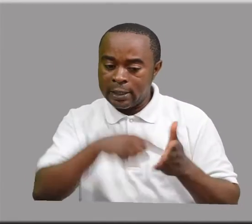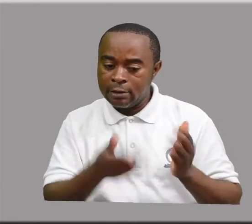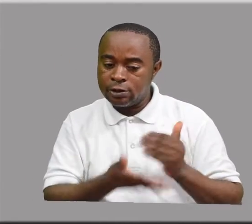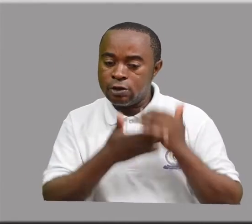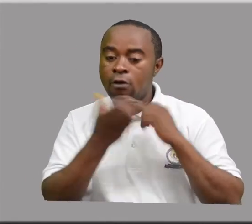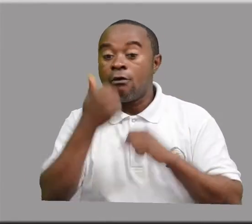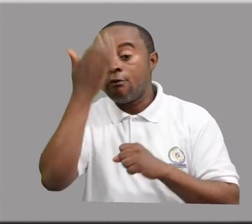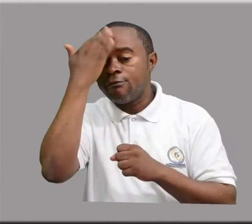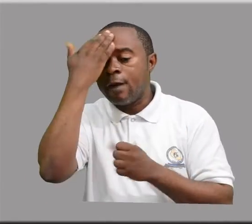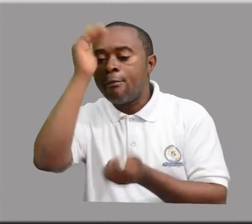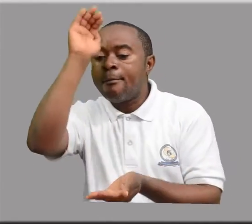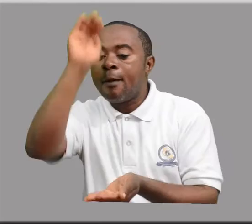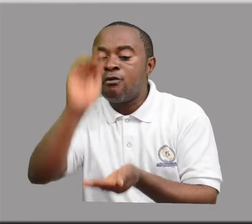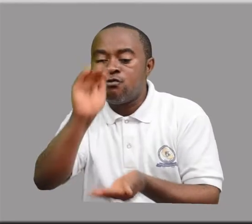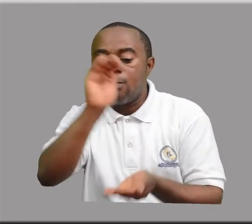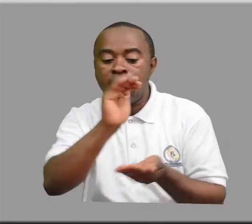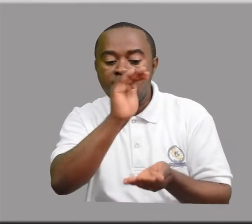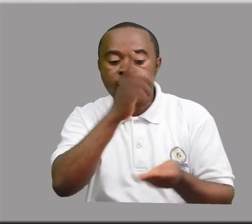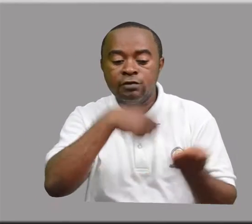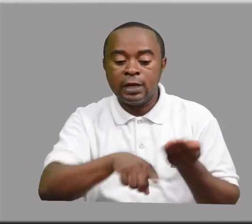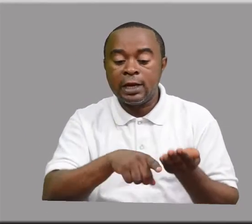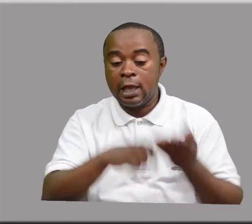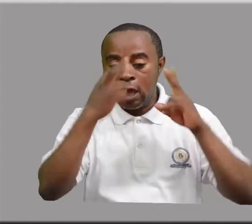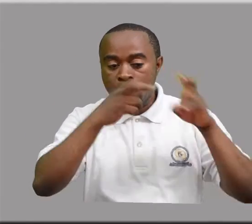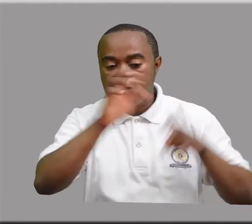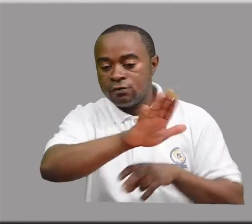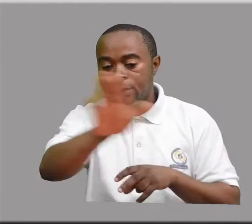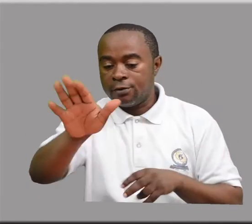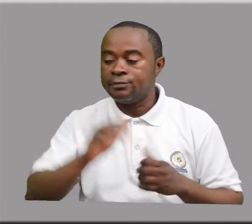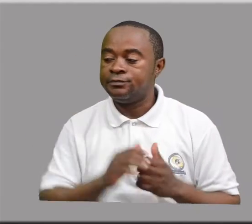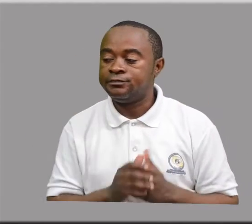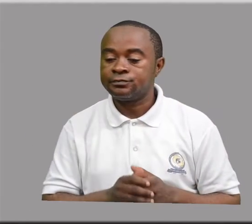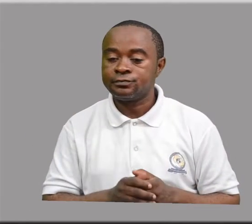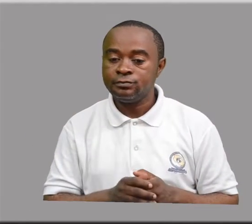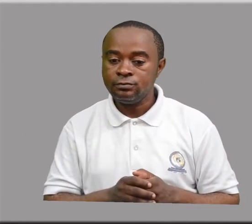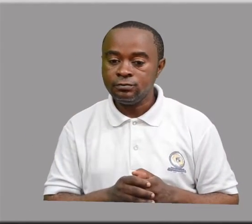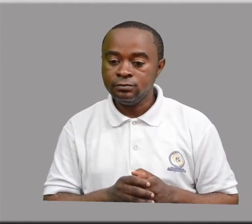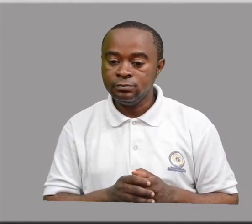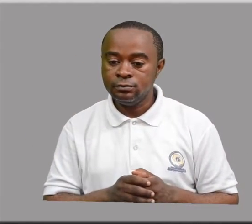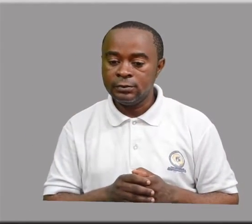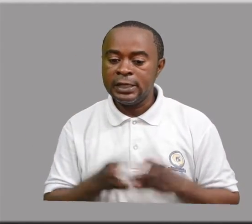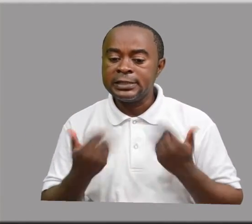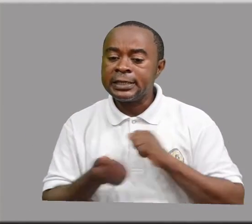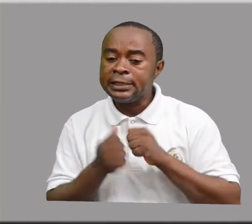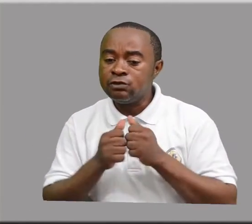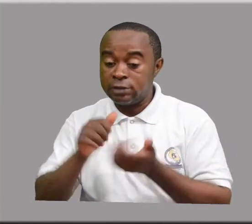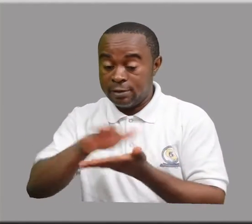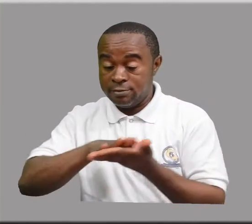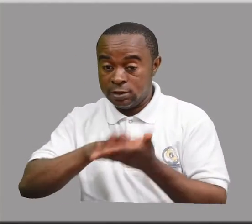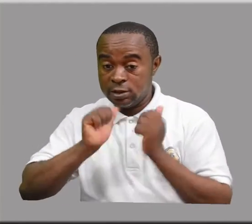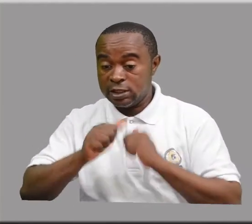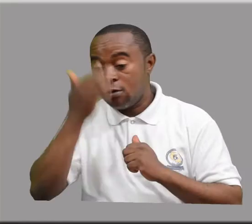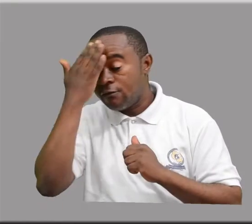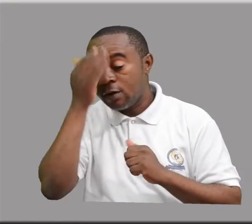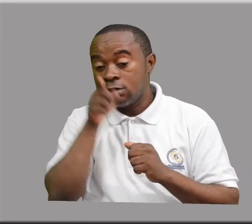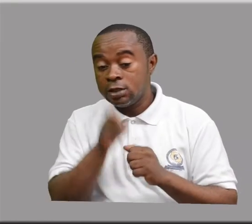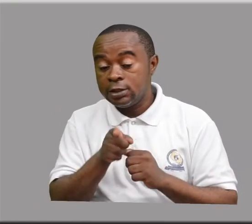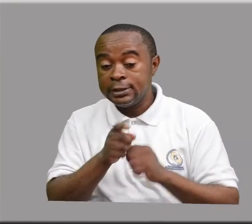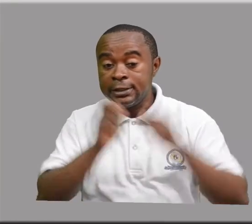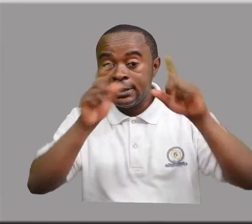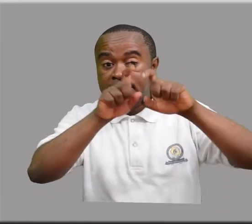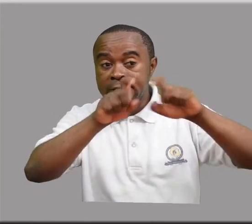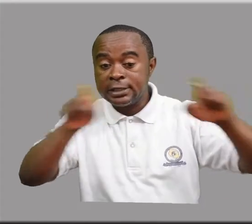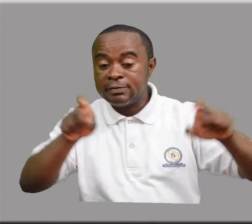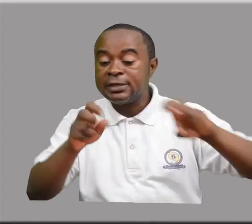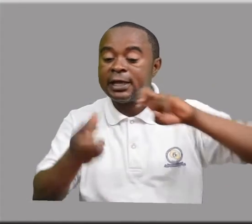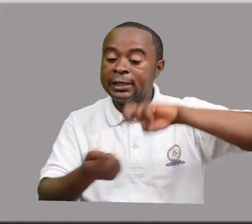in the literature. And this gap in the literature we call statement of the problem. And this statement of the